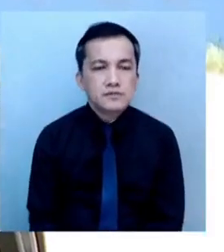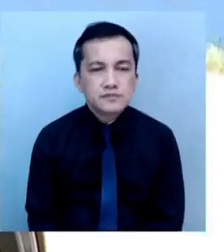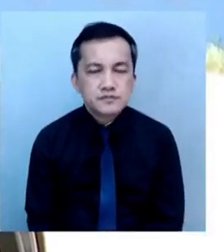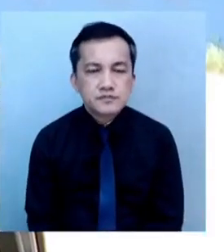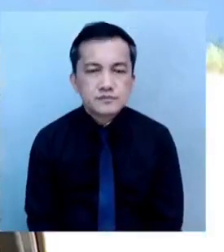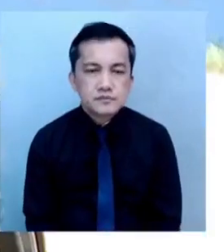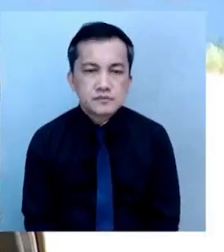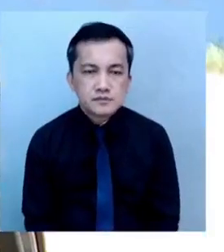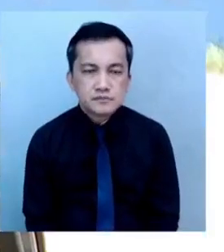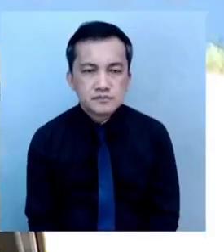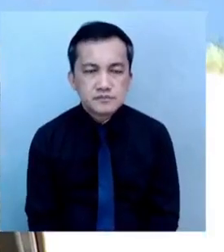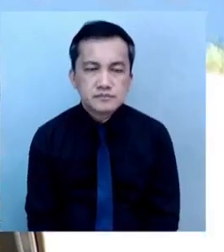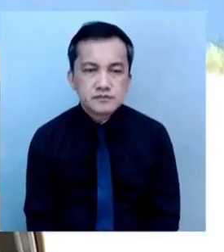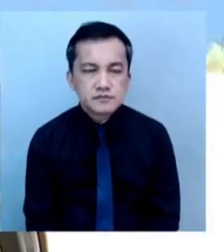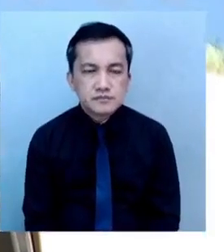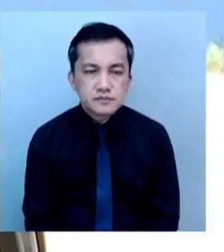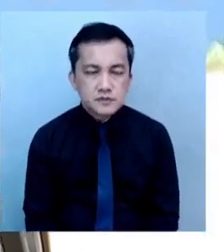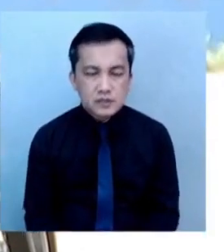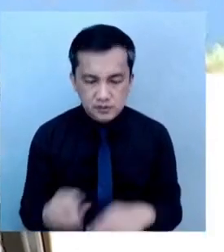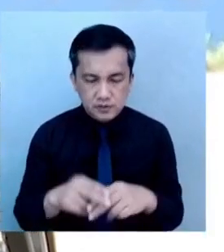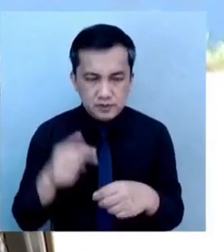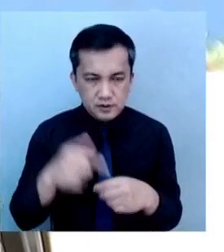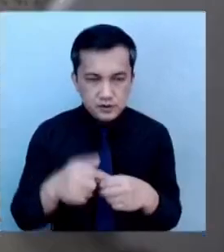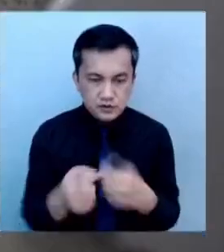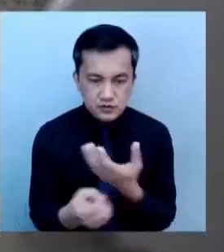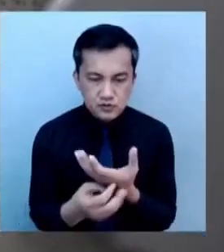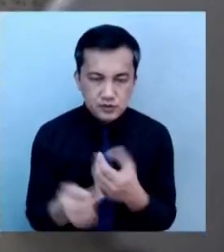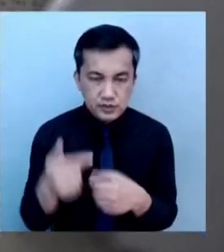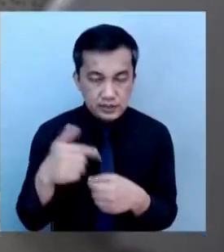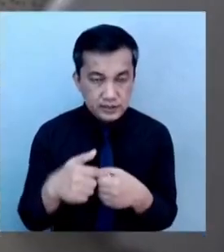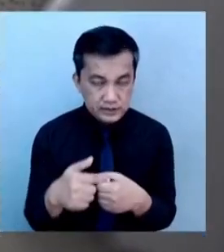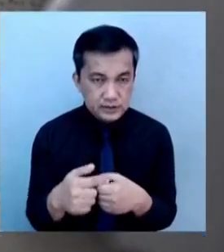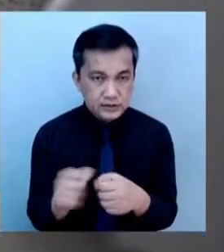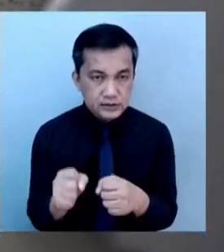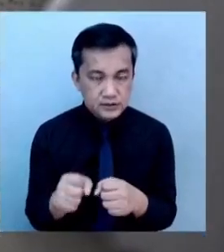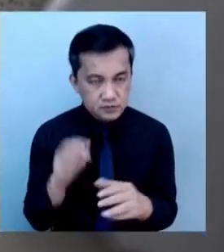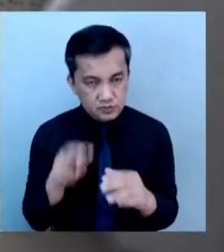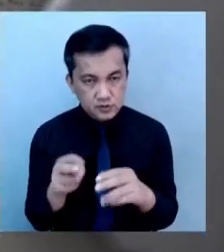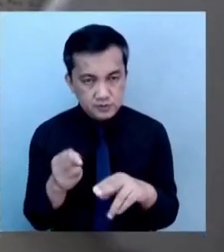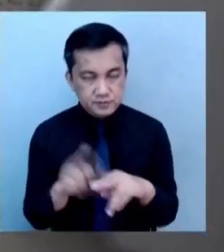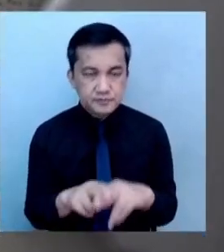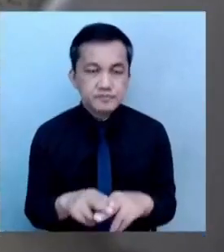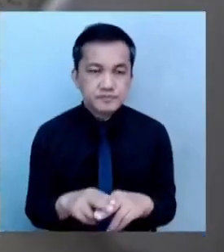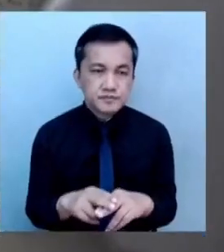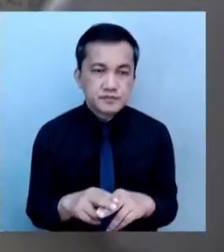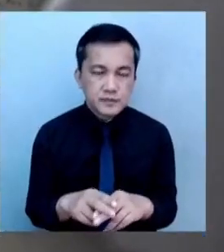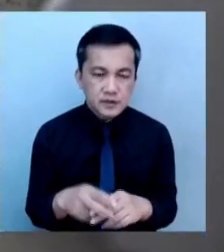Aside from pump prices, cooking gas also projected to increase. The price of a regular